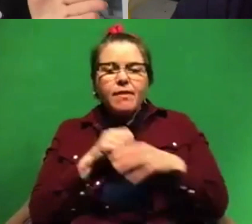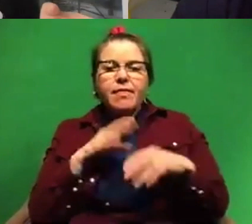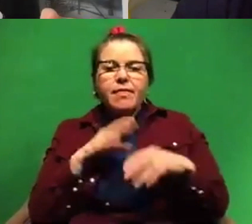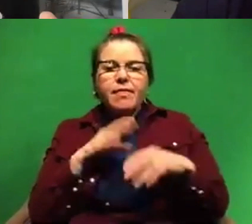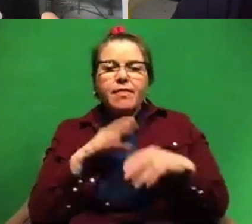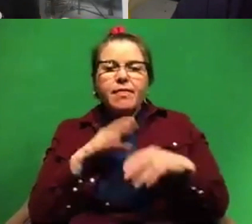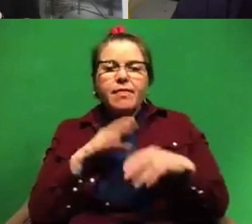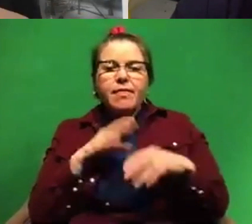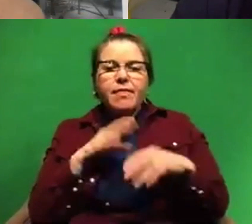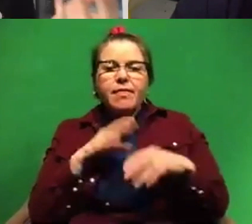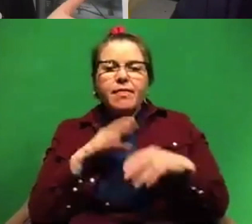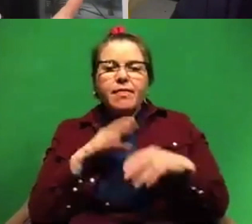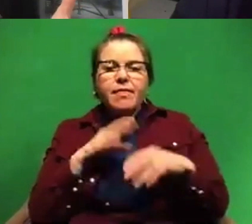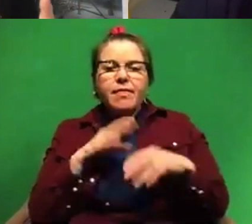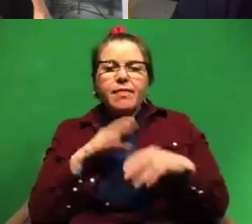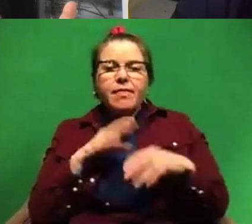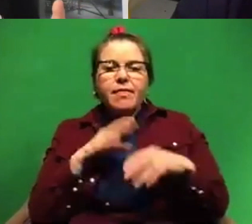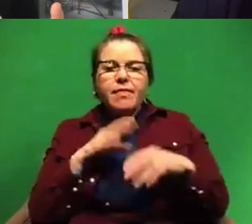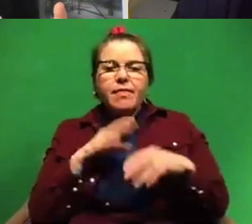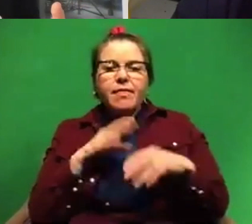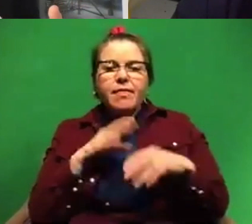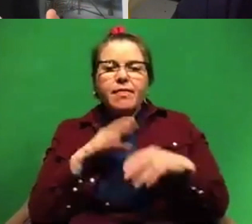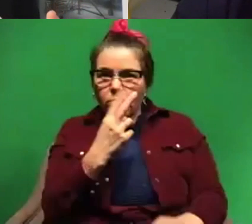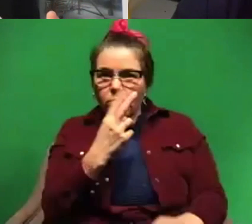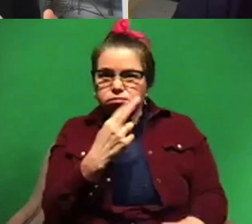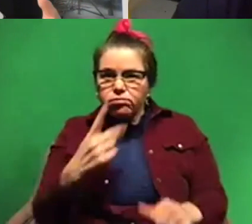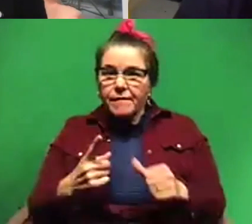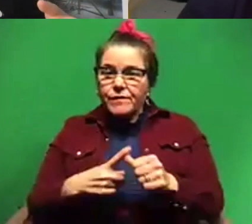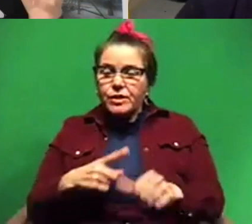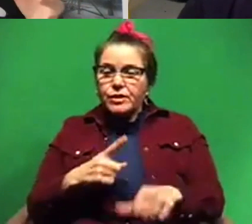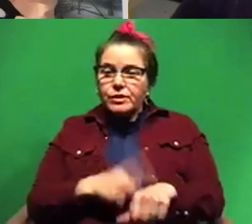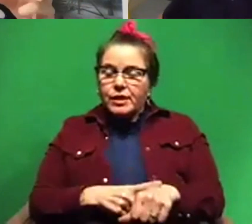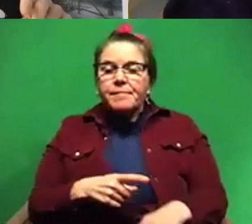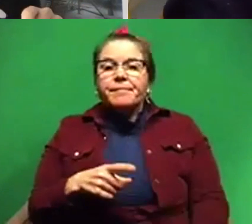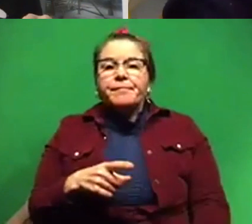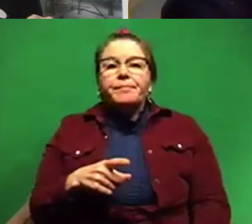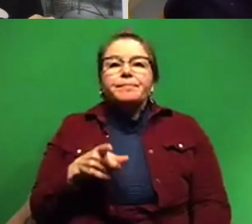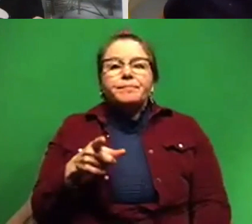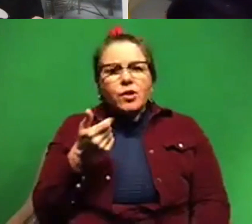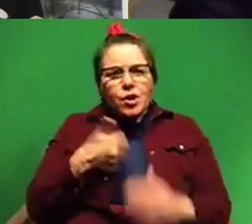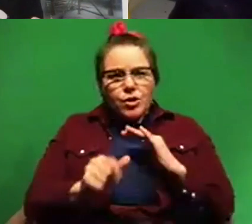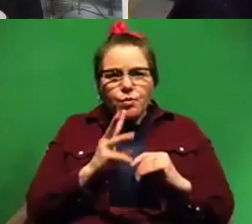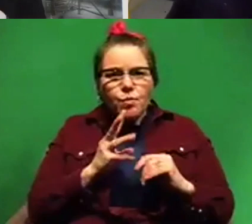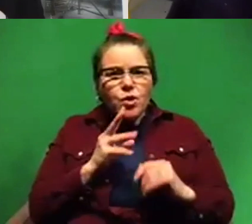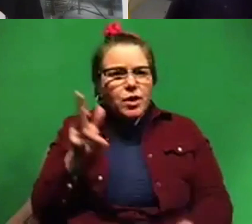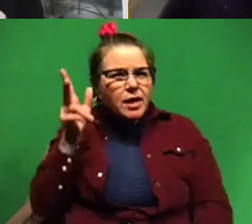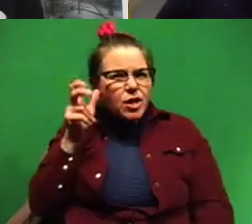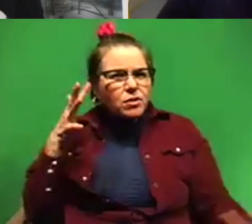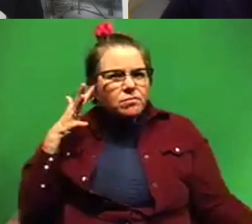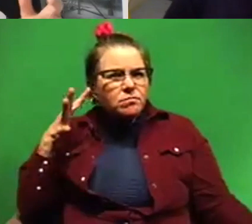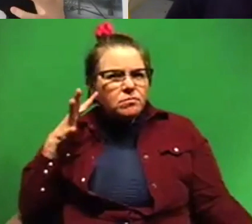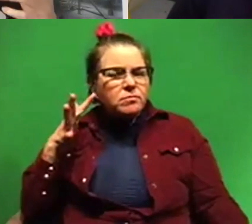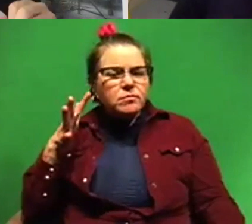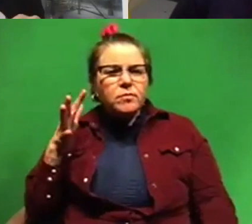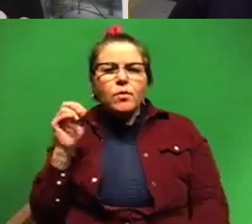amazing experience if you're scuba diving for the first time or something like that, where you're underwater and you hear a noise, or